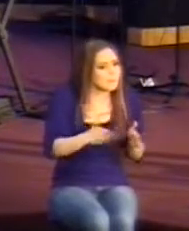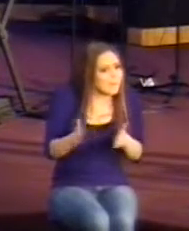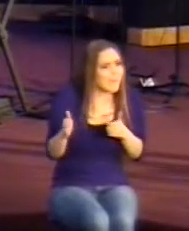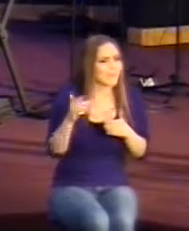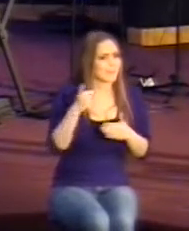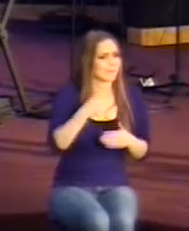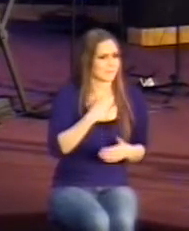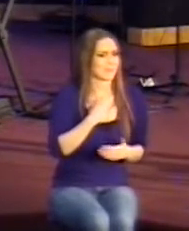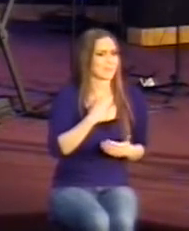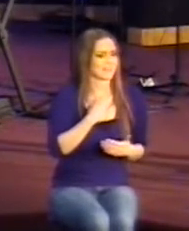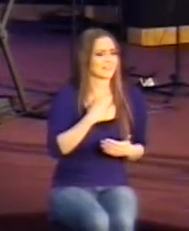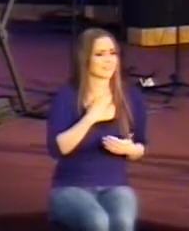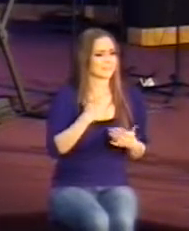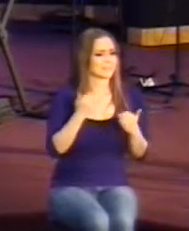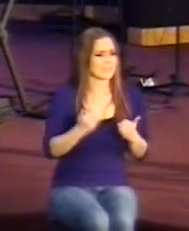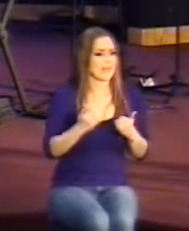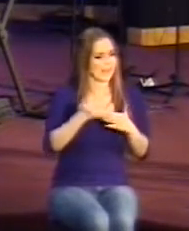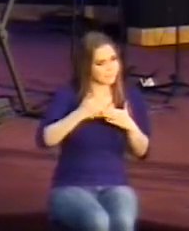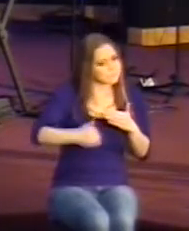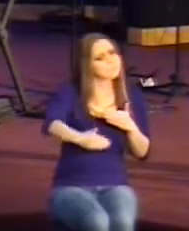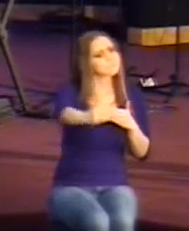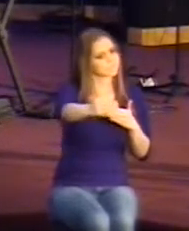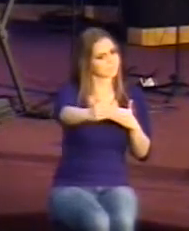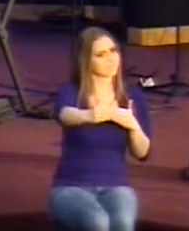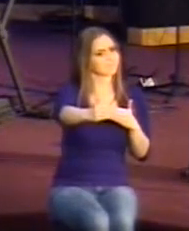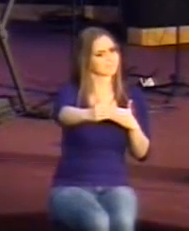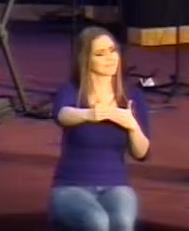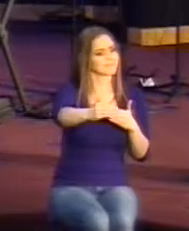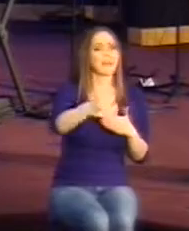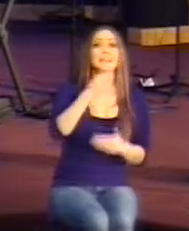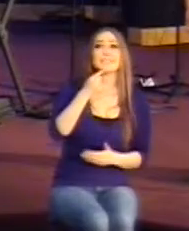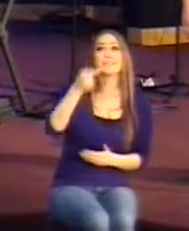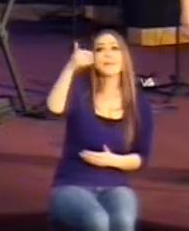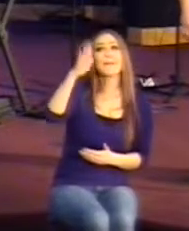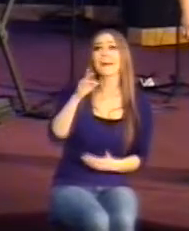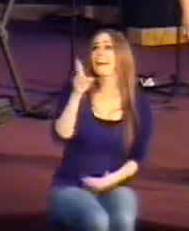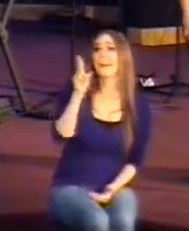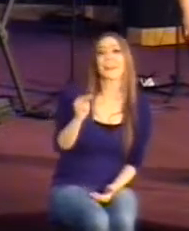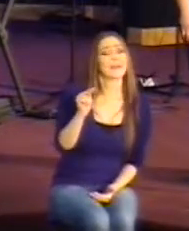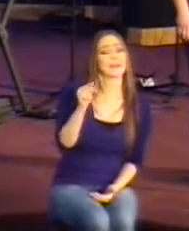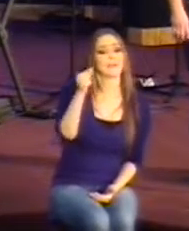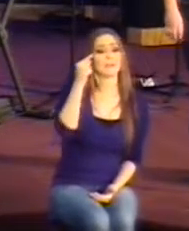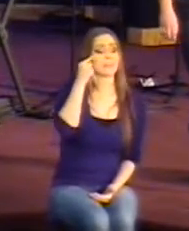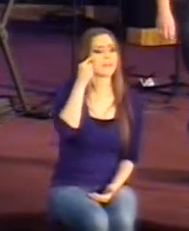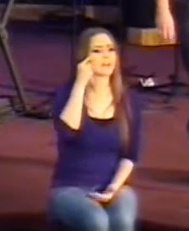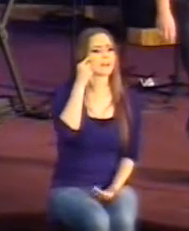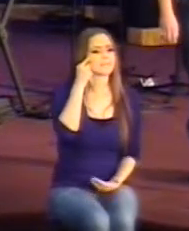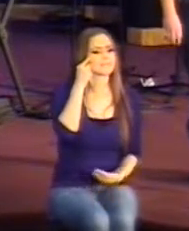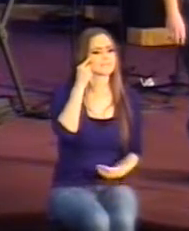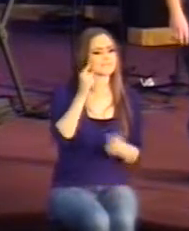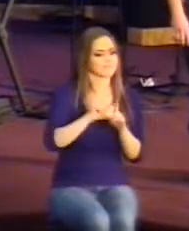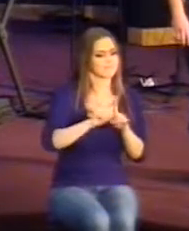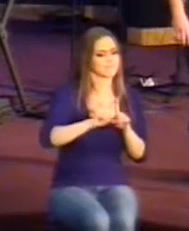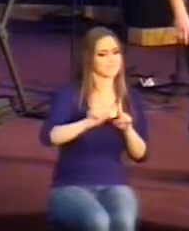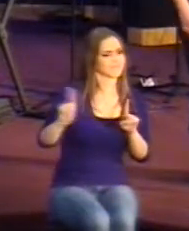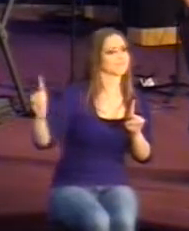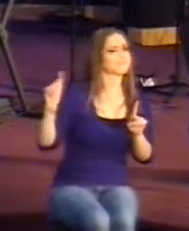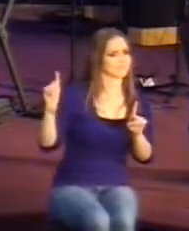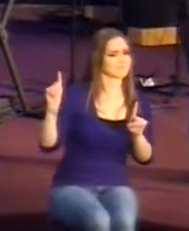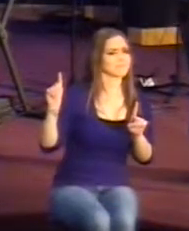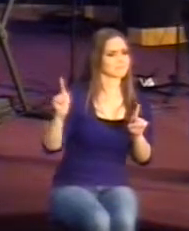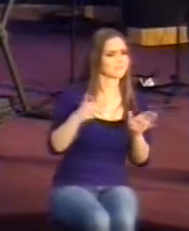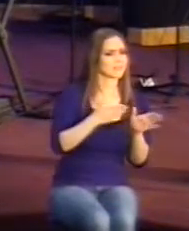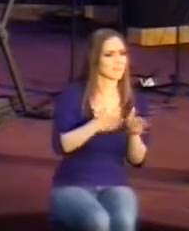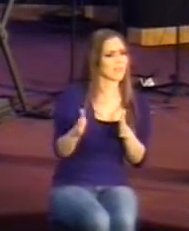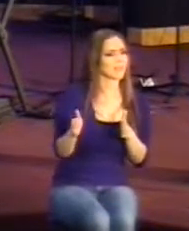day and forward. I may have told God no and thought that I was walking away from his plan for me. But